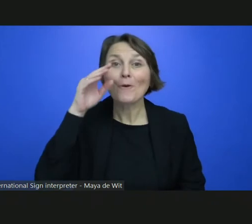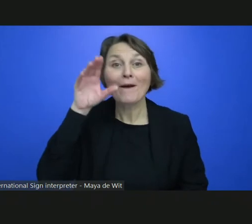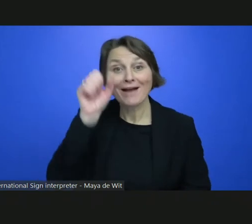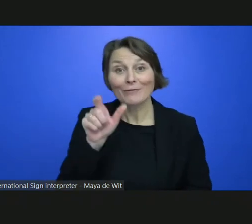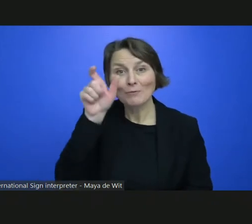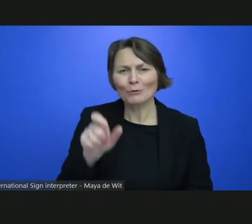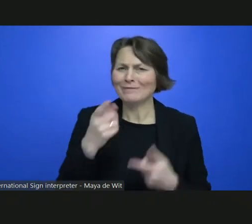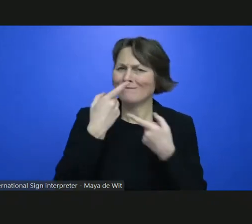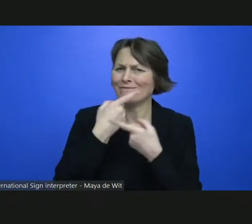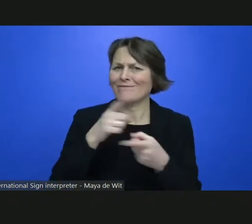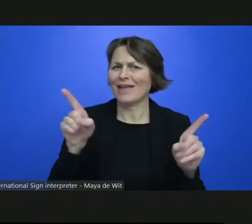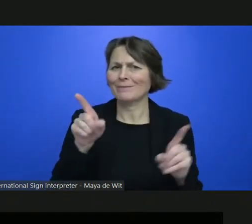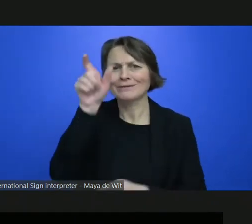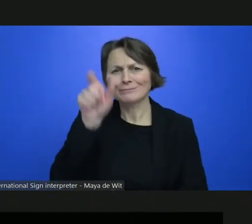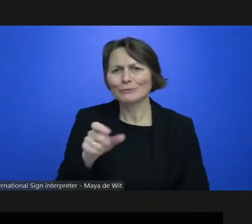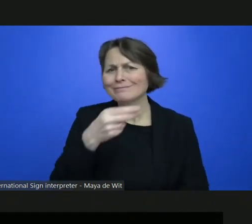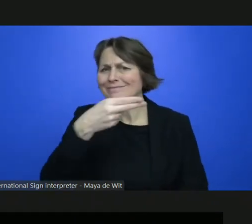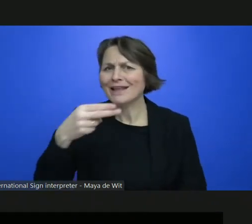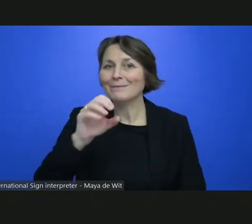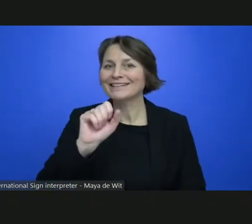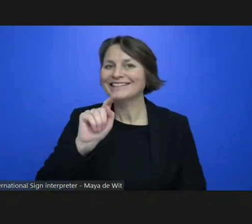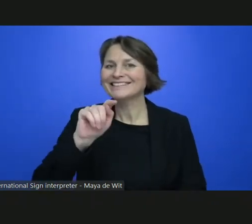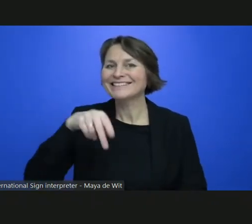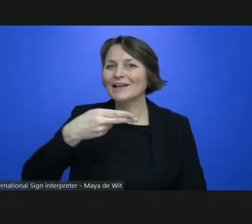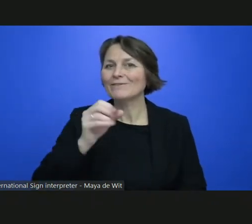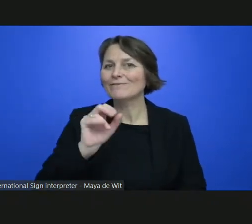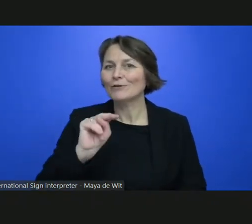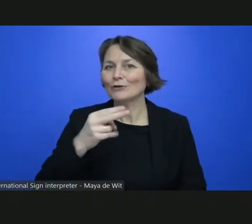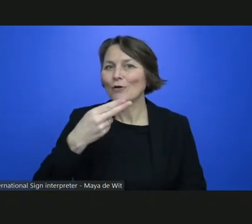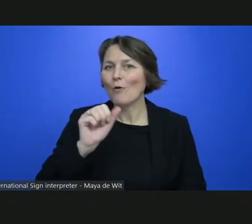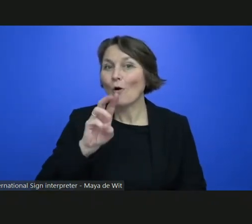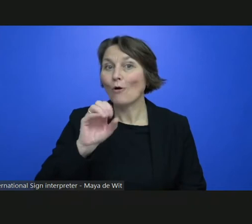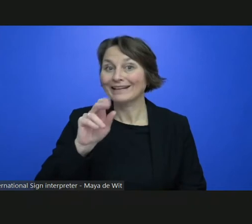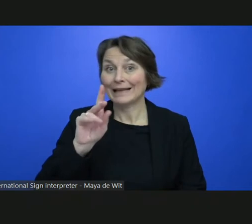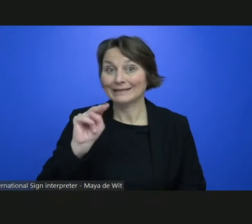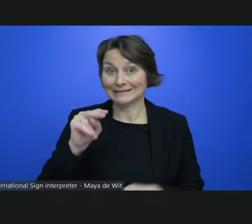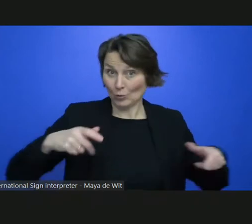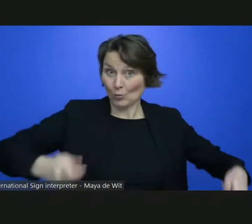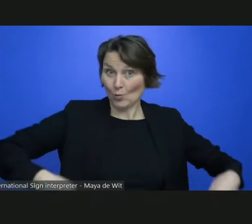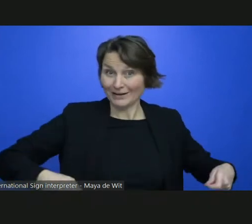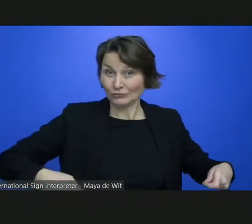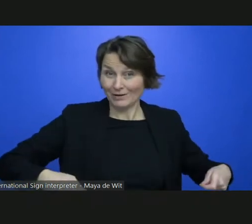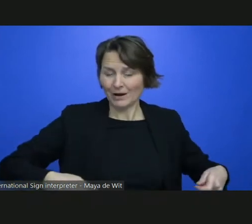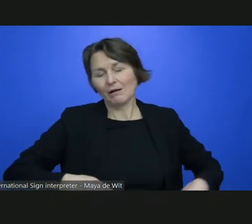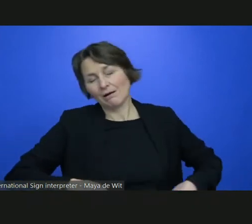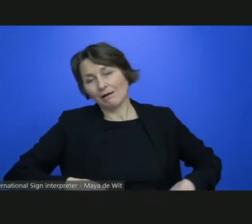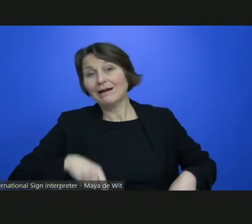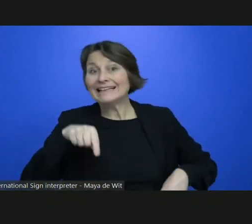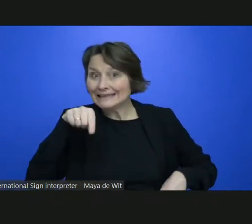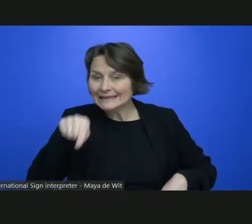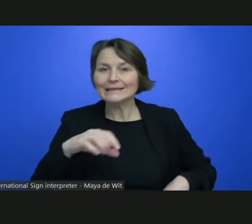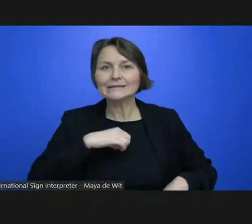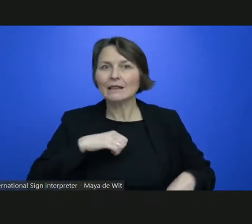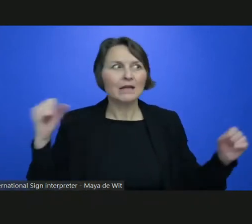the stairs. So of course, I started to ask questions, and it immediately became clear that for many recruiters,